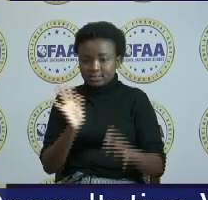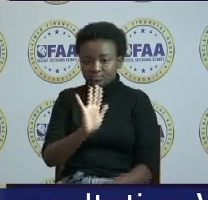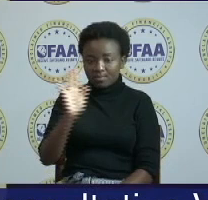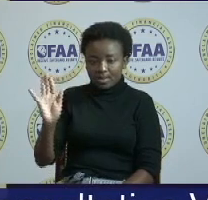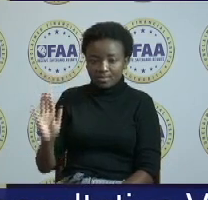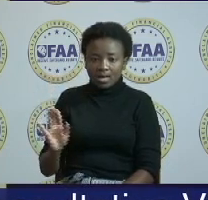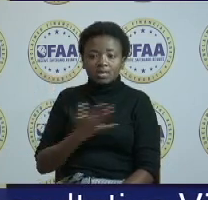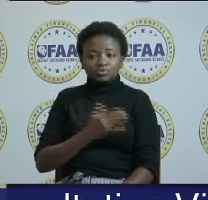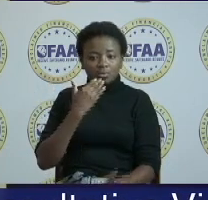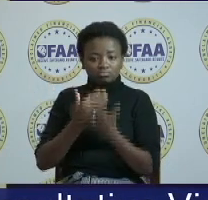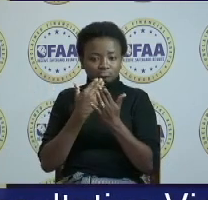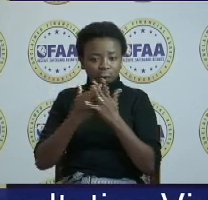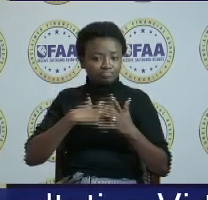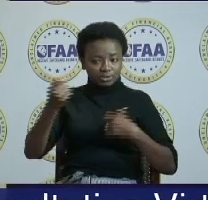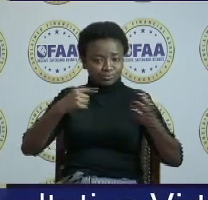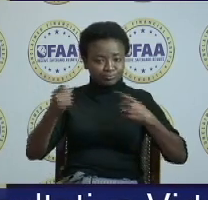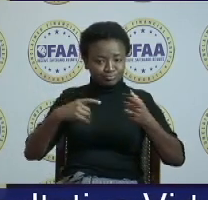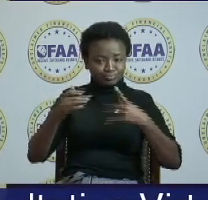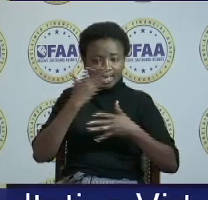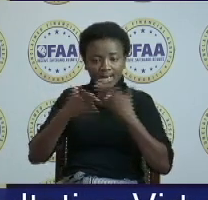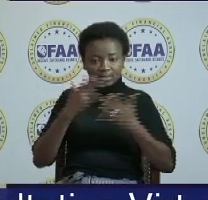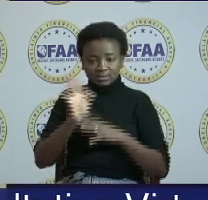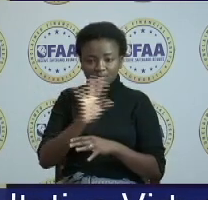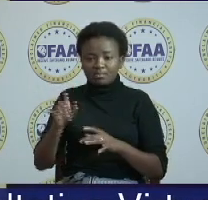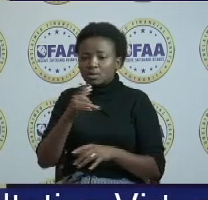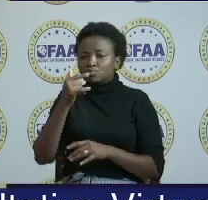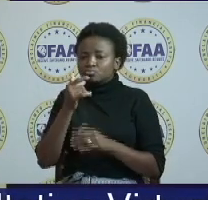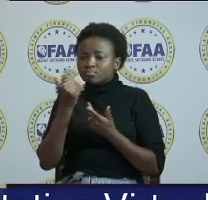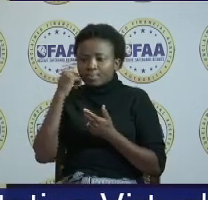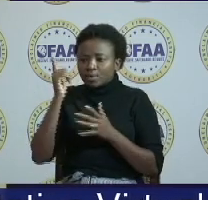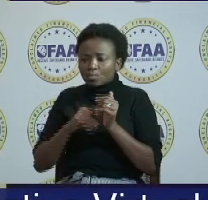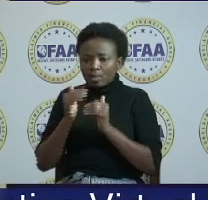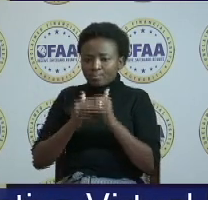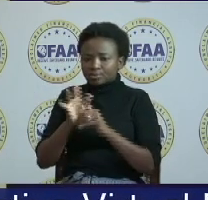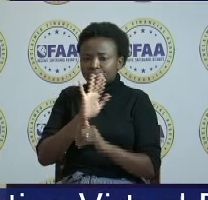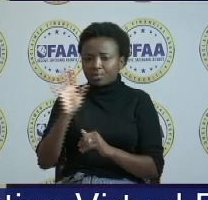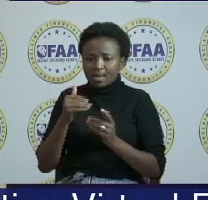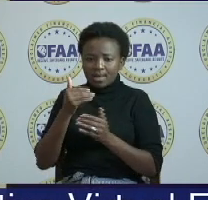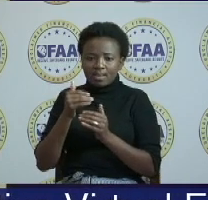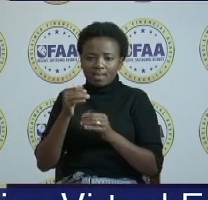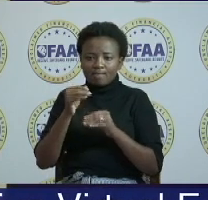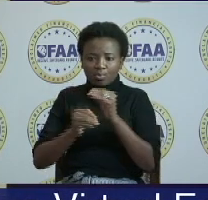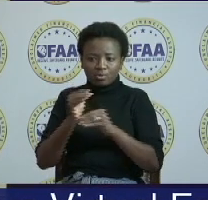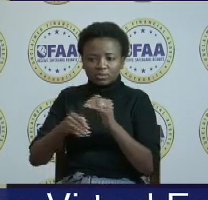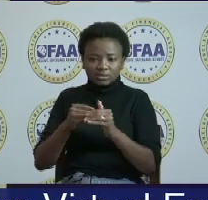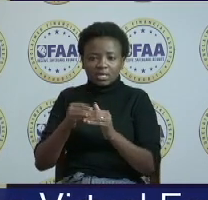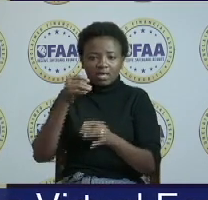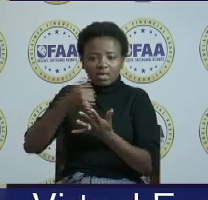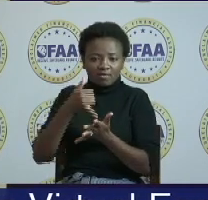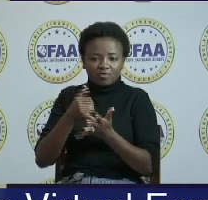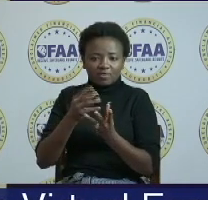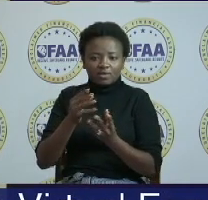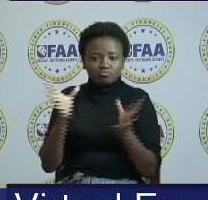yes, send us your answers for that second poll. How would you rate the processes and procedures involved in compiling and submitting the